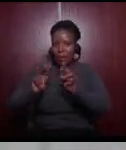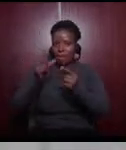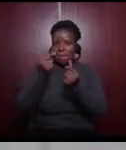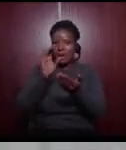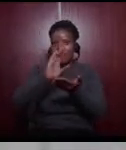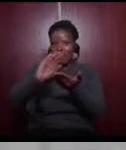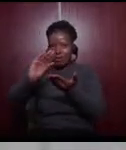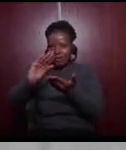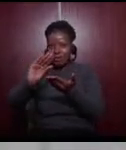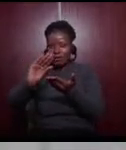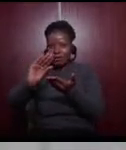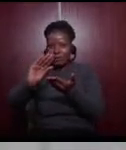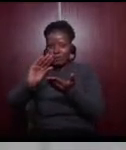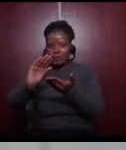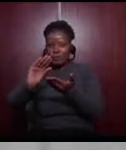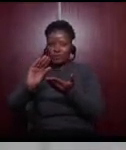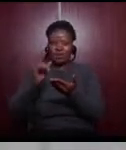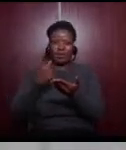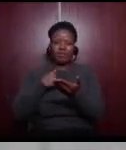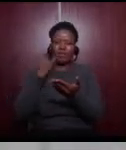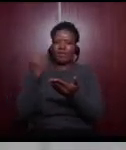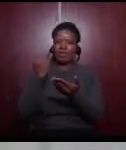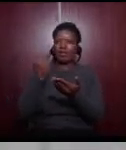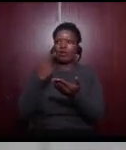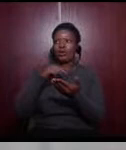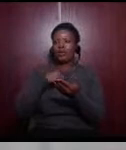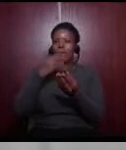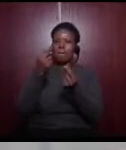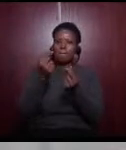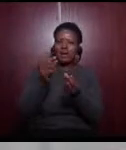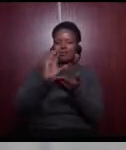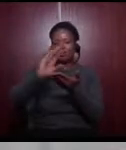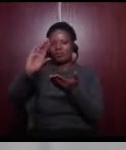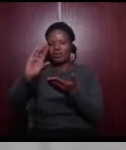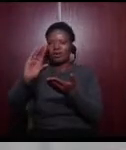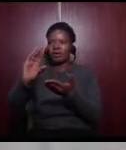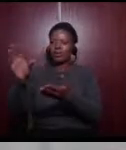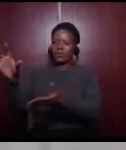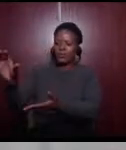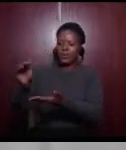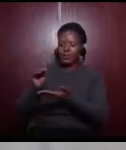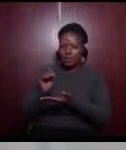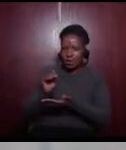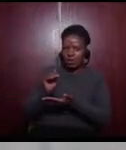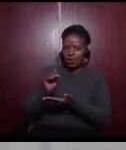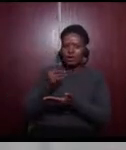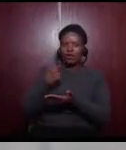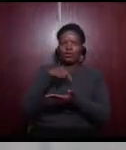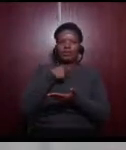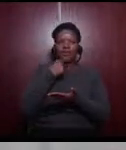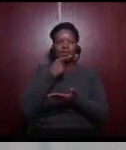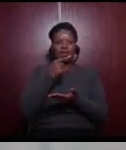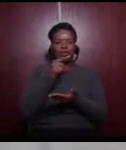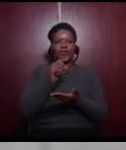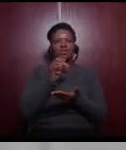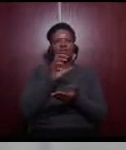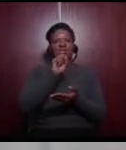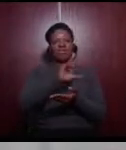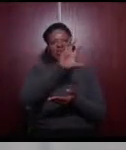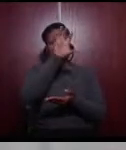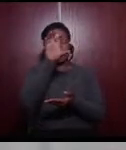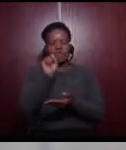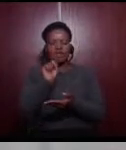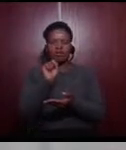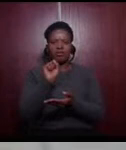can ngesize sikwazi ukuthi thathe le fund le engithe ibelonga ku South African National Defence Force sihlanganise nalama